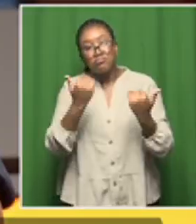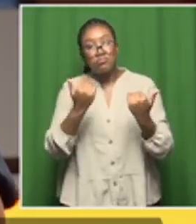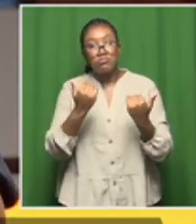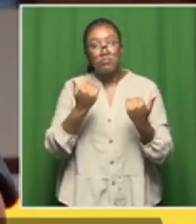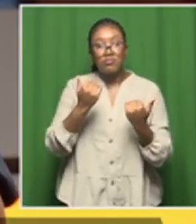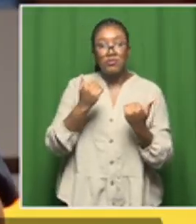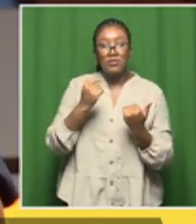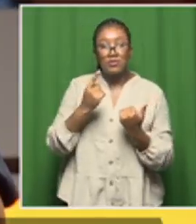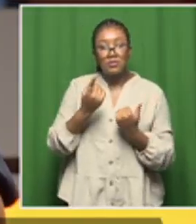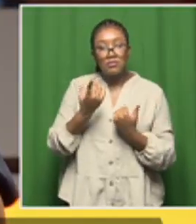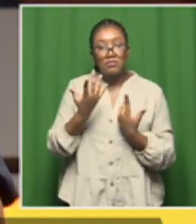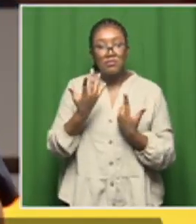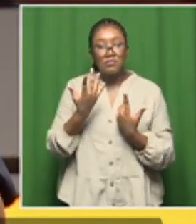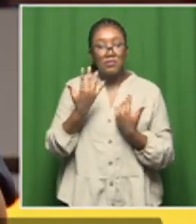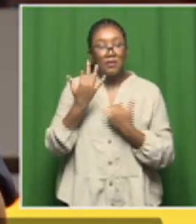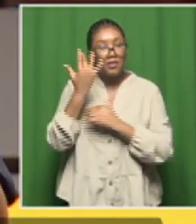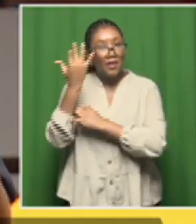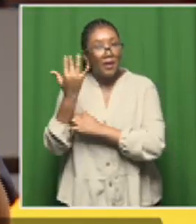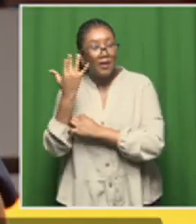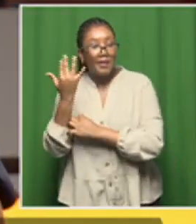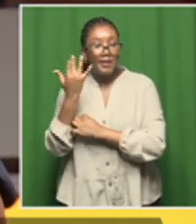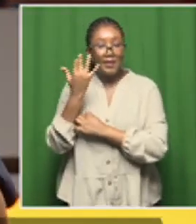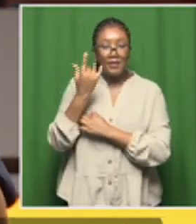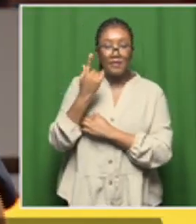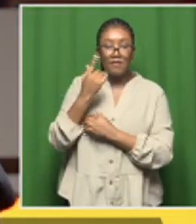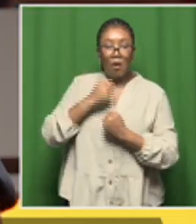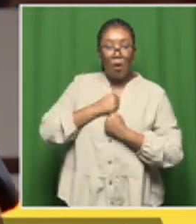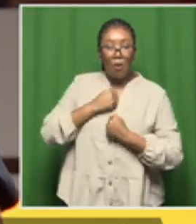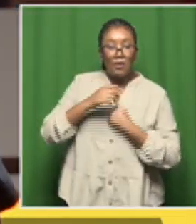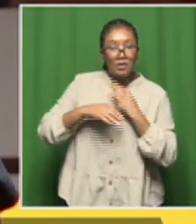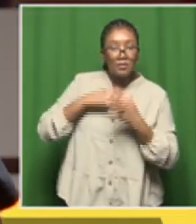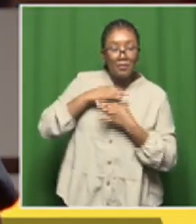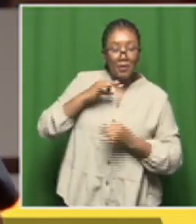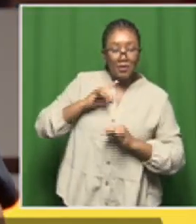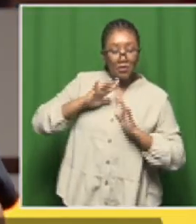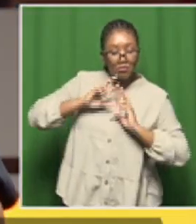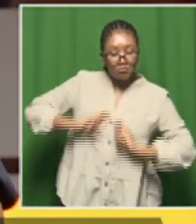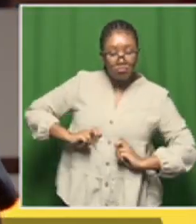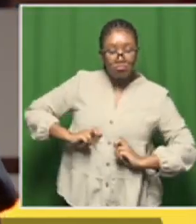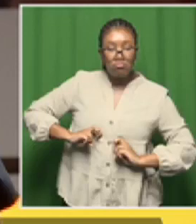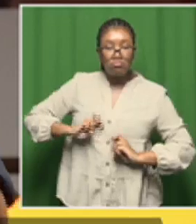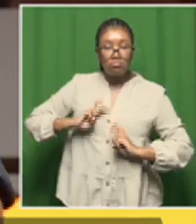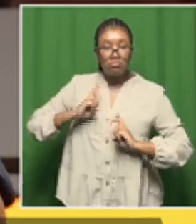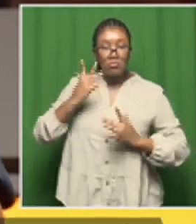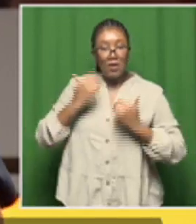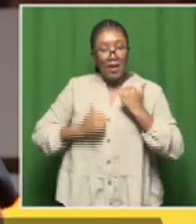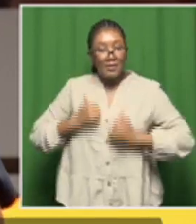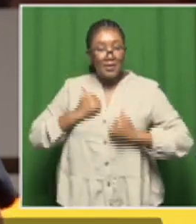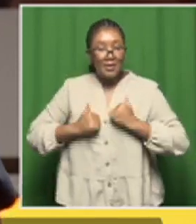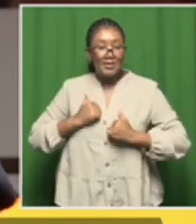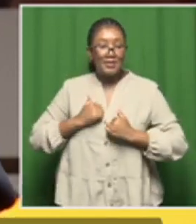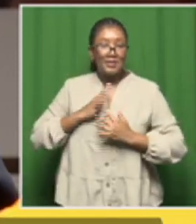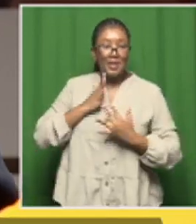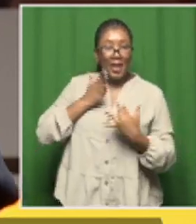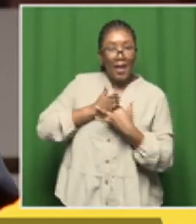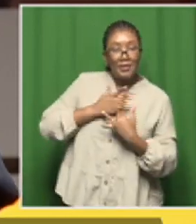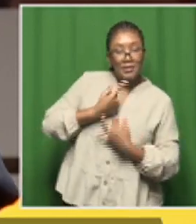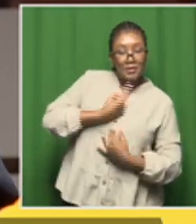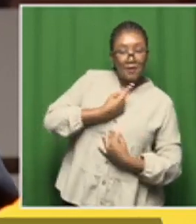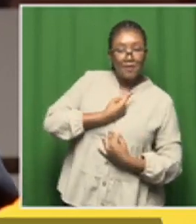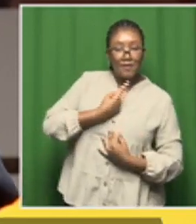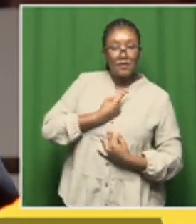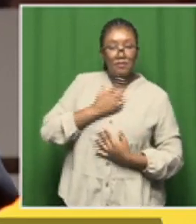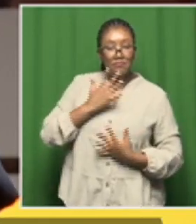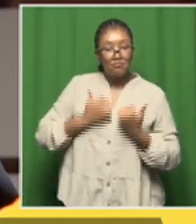and to tap into certain spiritual aspects of themselves and parts of themselves that may not be as easy to access, and